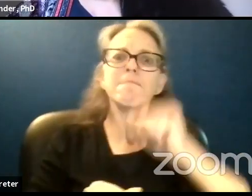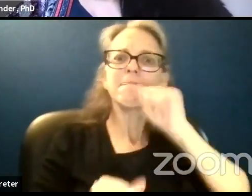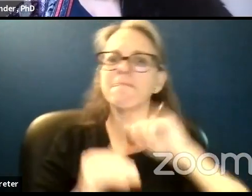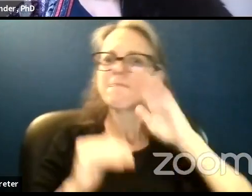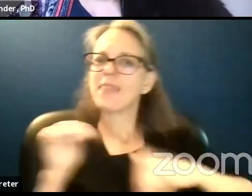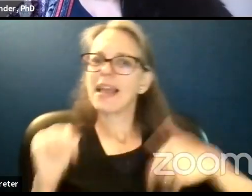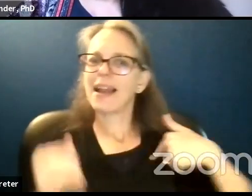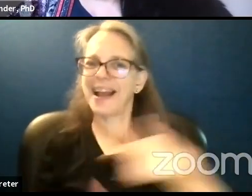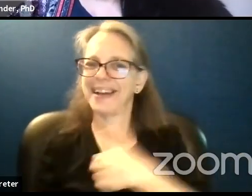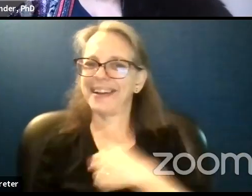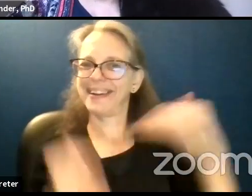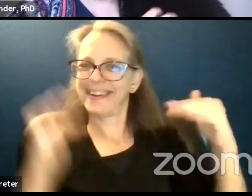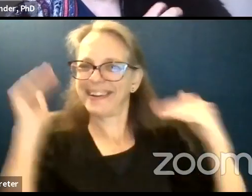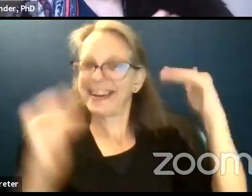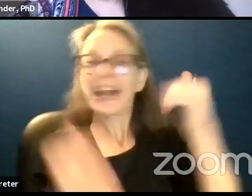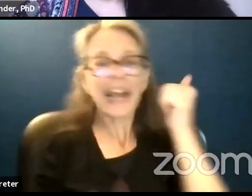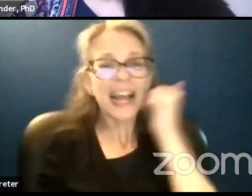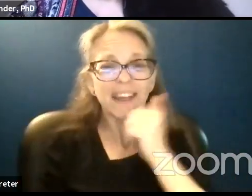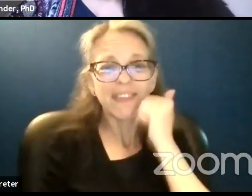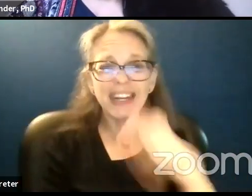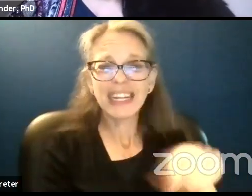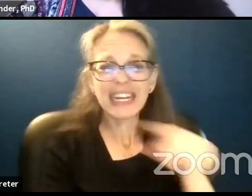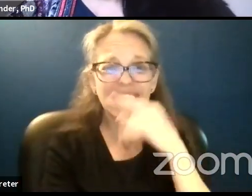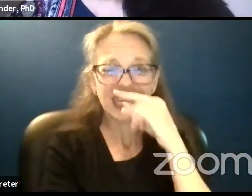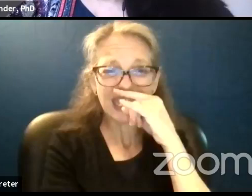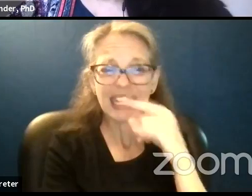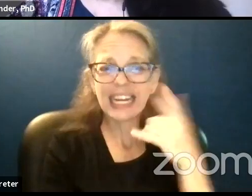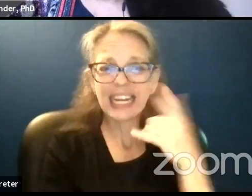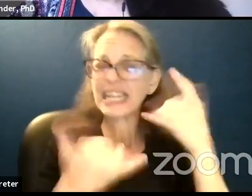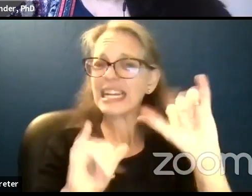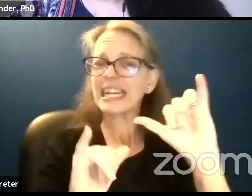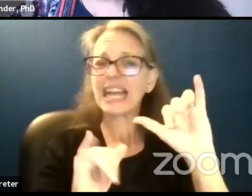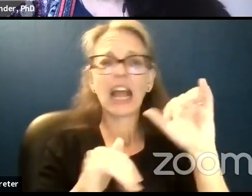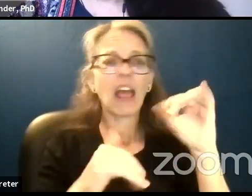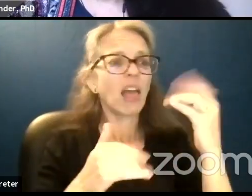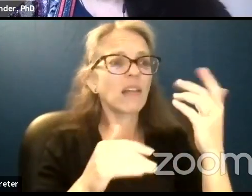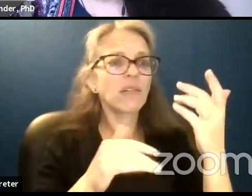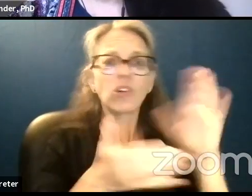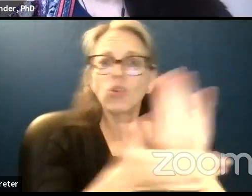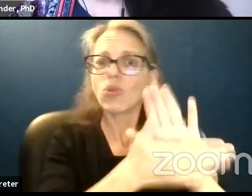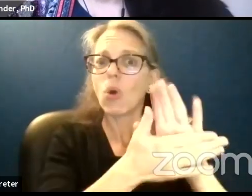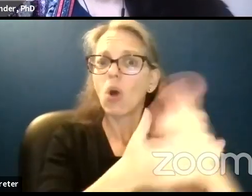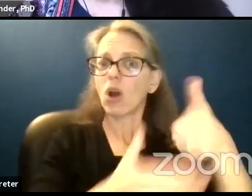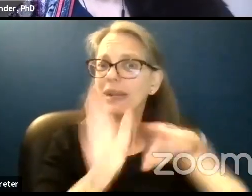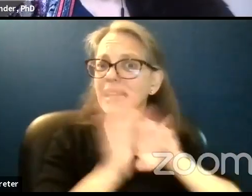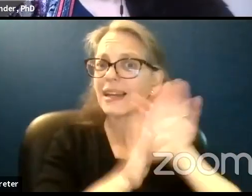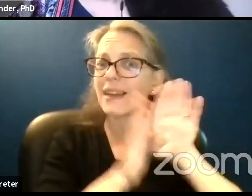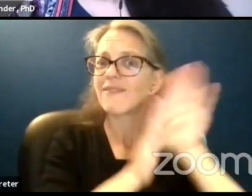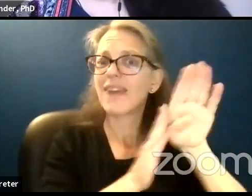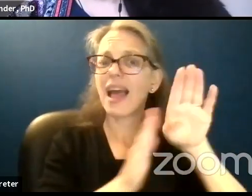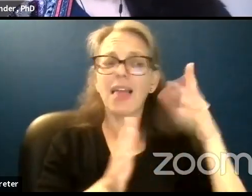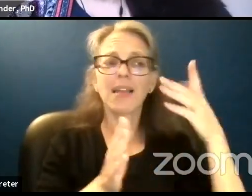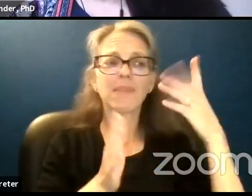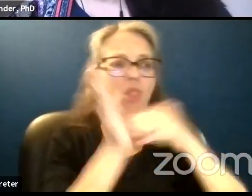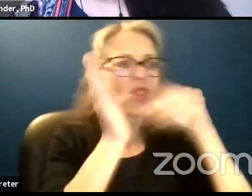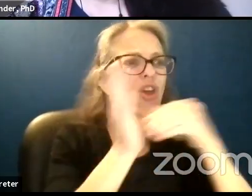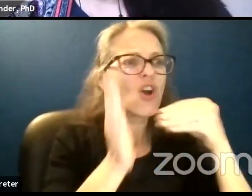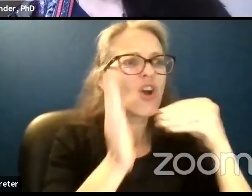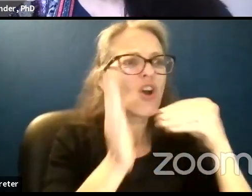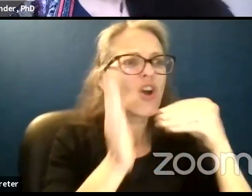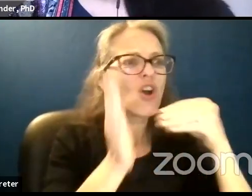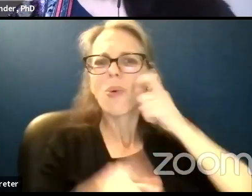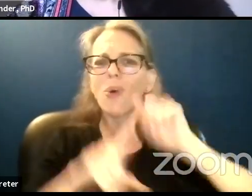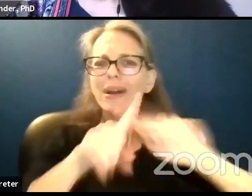every day. And you've still known and developed and learned to how to do all kinds of, you know, cool new things during this pandemic. So